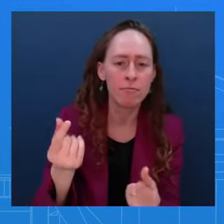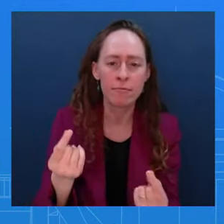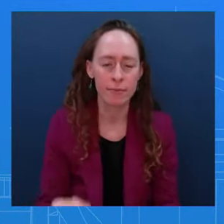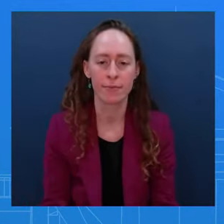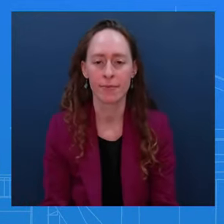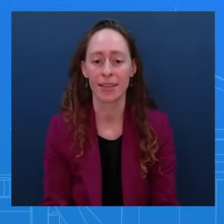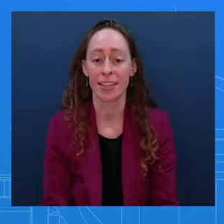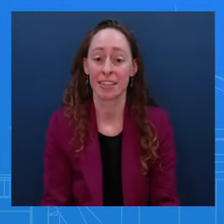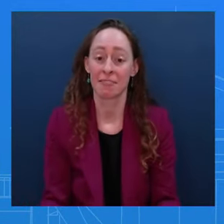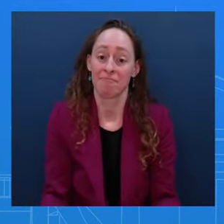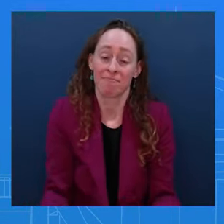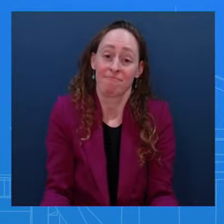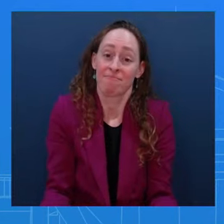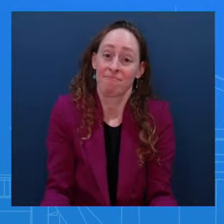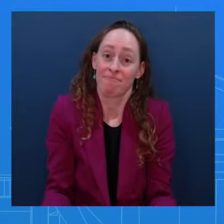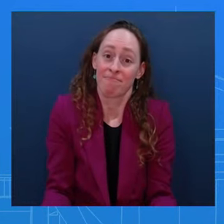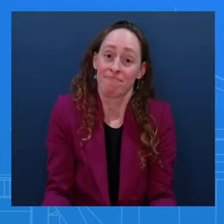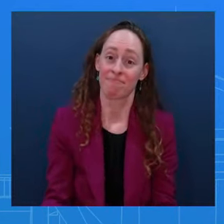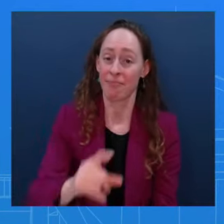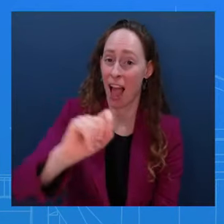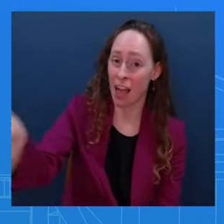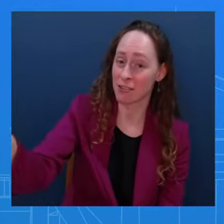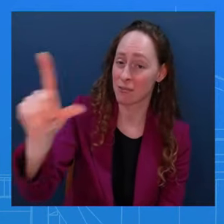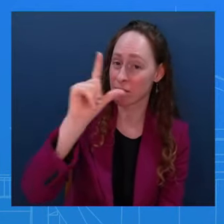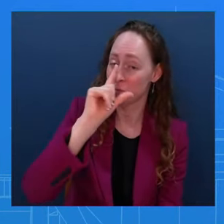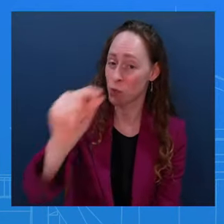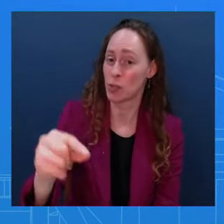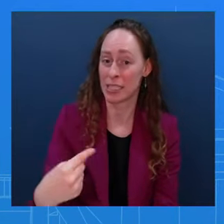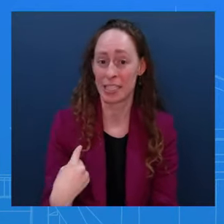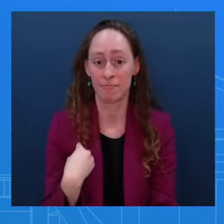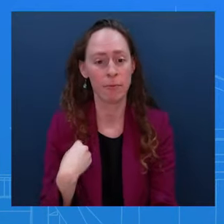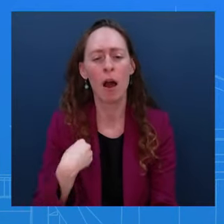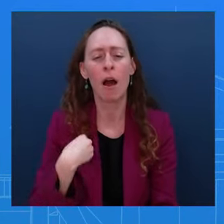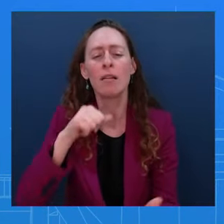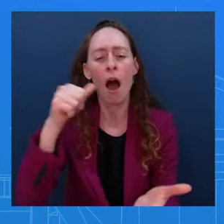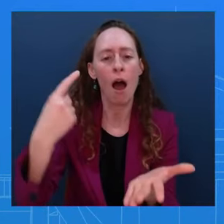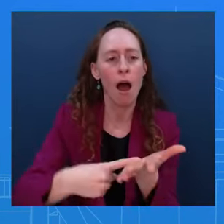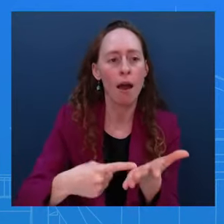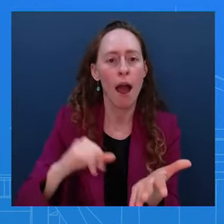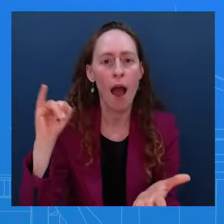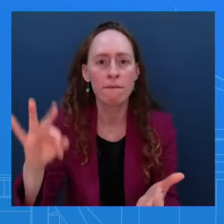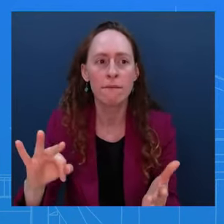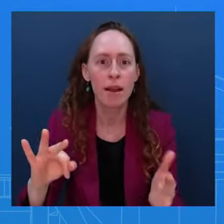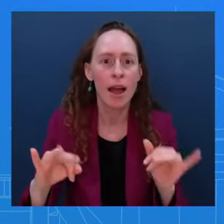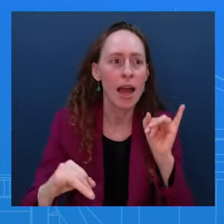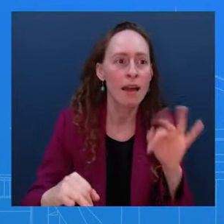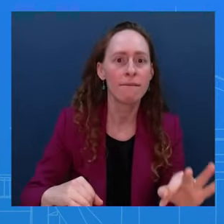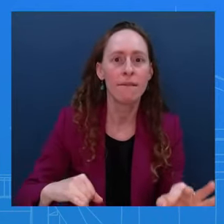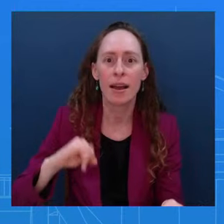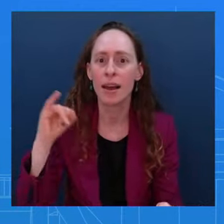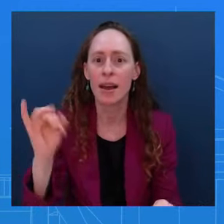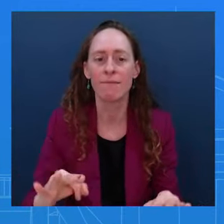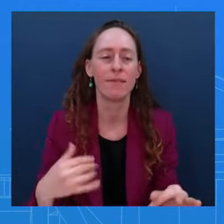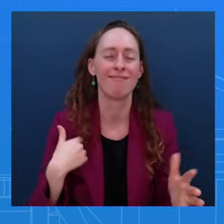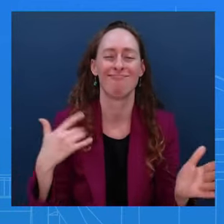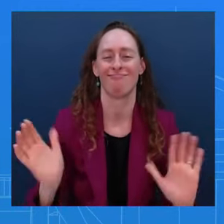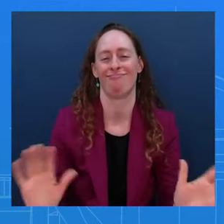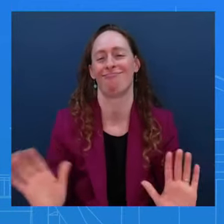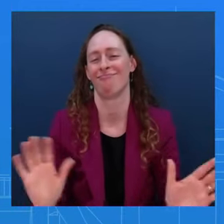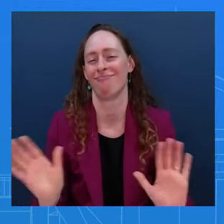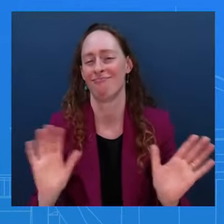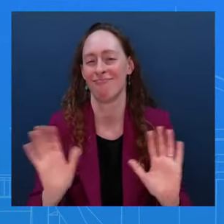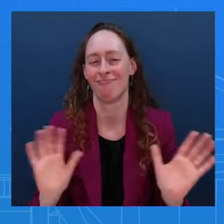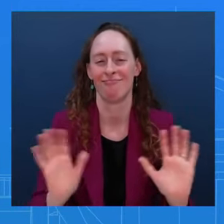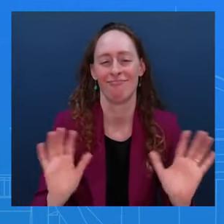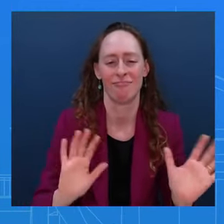question. And I'm not going to get into a hypothetical about what we would do or what we wouldn't do. We are engaging. We're going to engage with Russia. We're going to engage